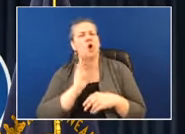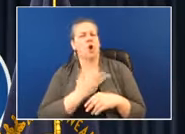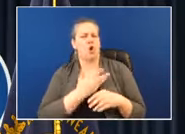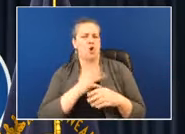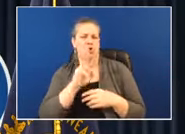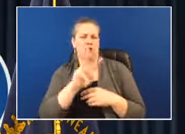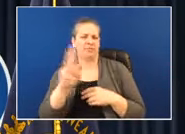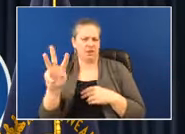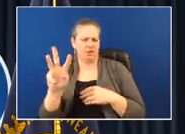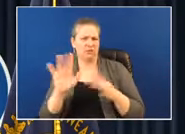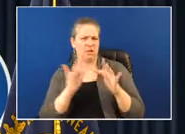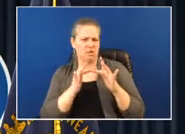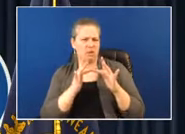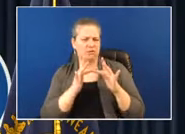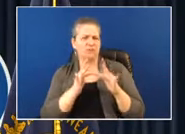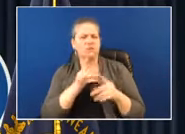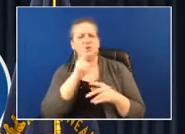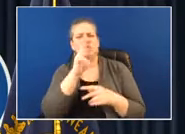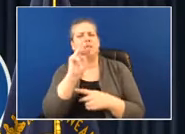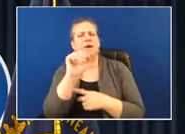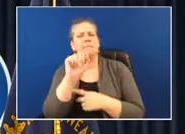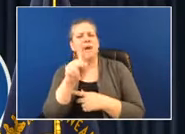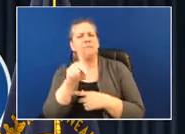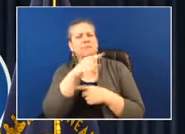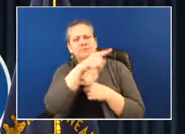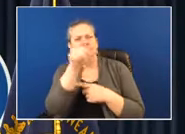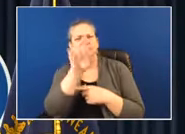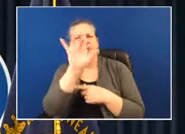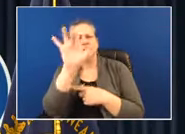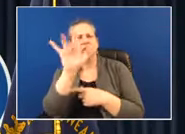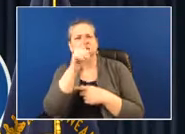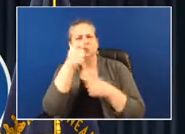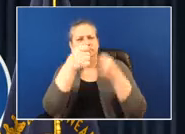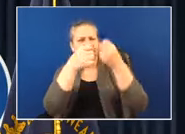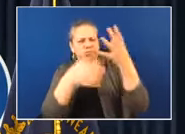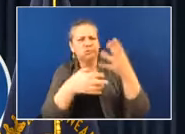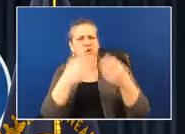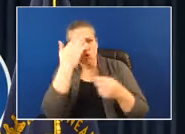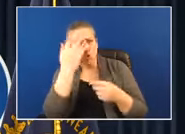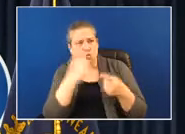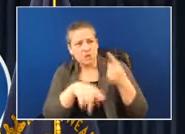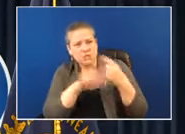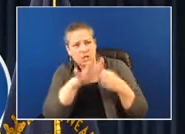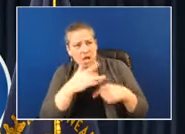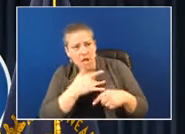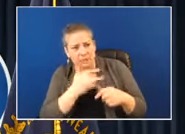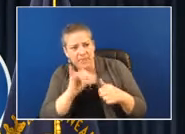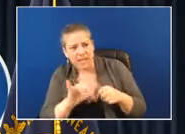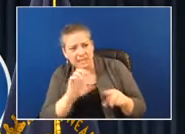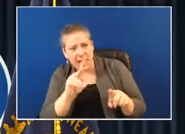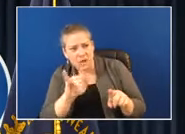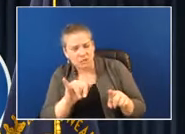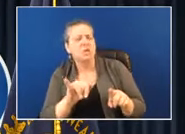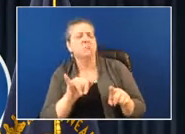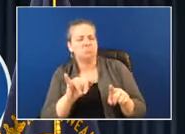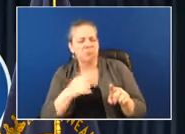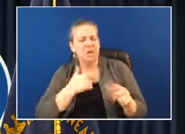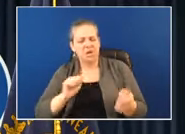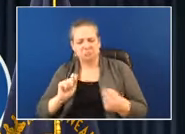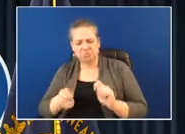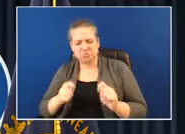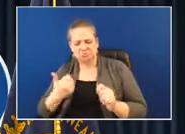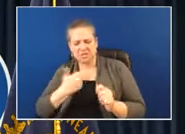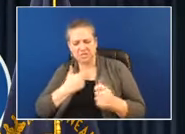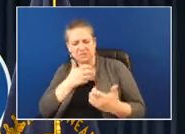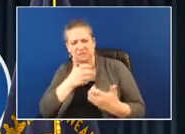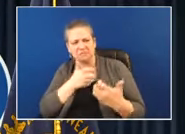map, and underneath there is guidance. If you could just please adjust your behaviors to match the map, we can keep ourselves safe and enjoy a lot more of our lives